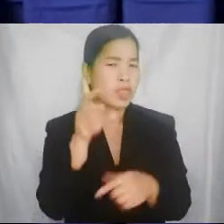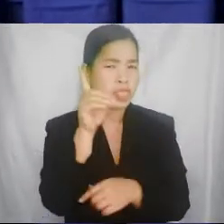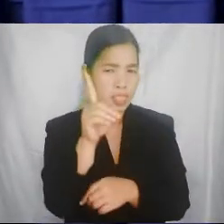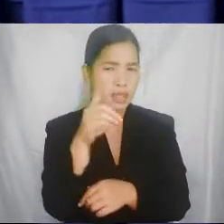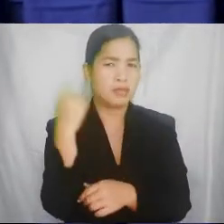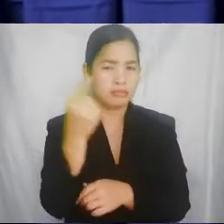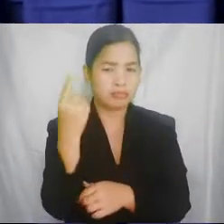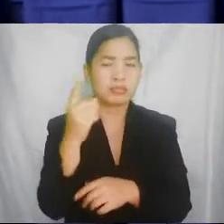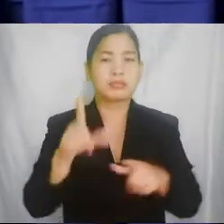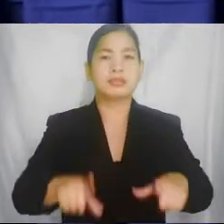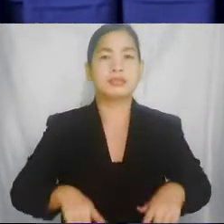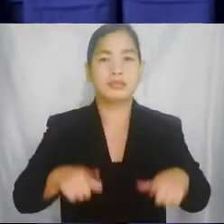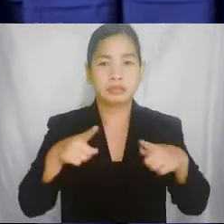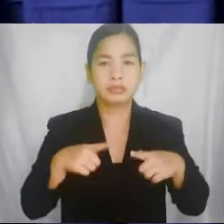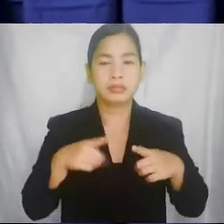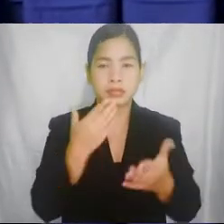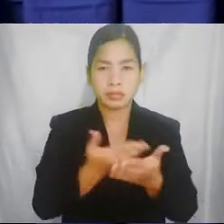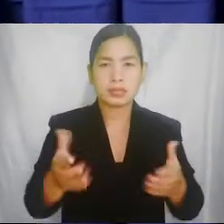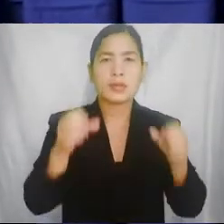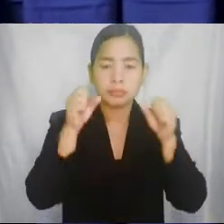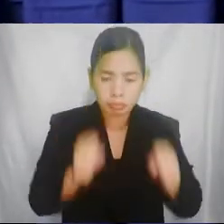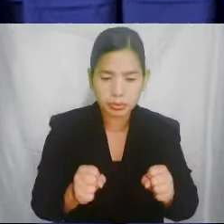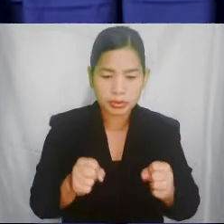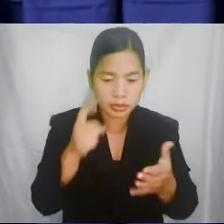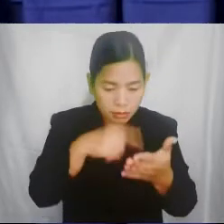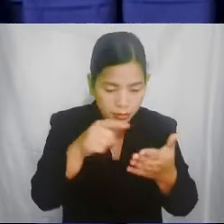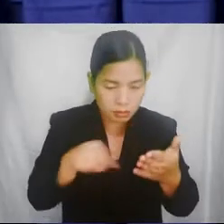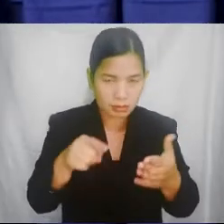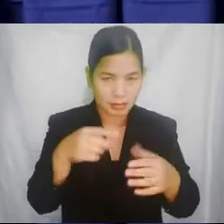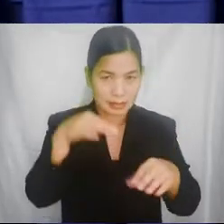things can examine under a microscope.